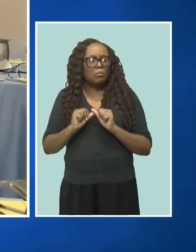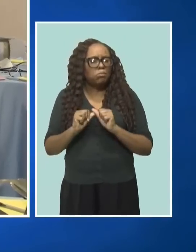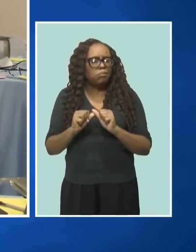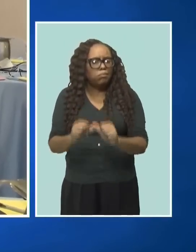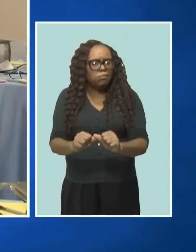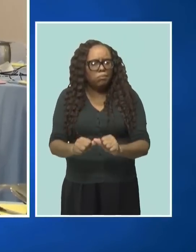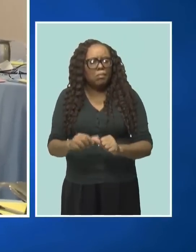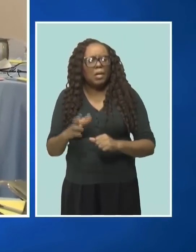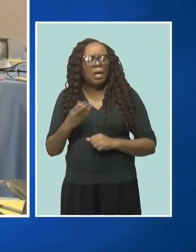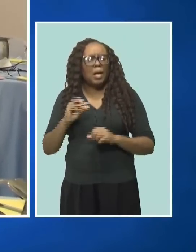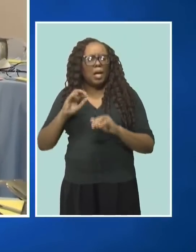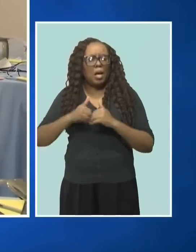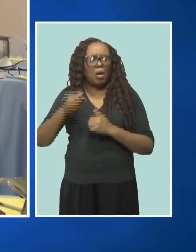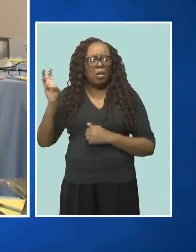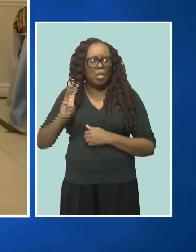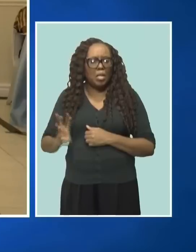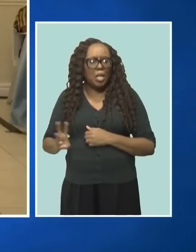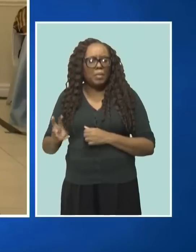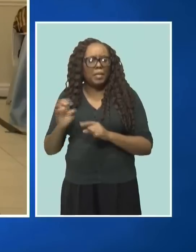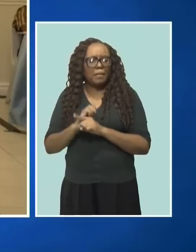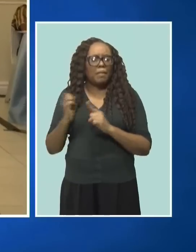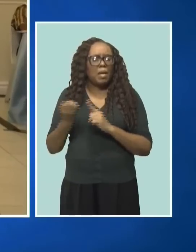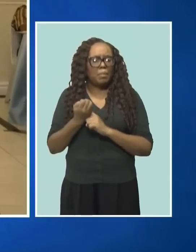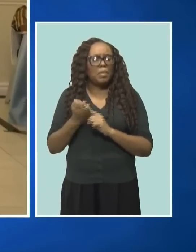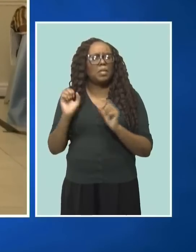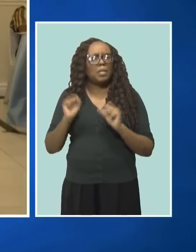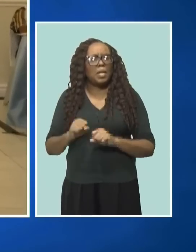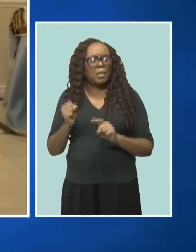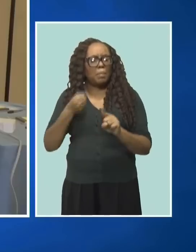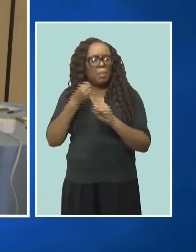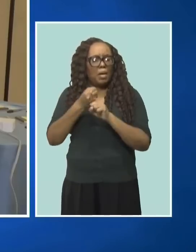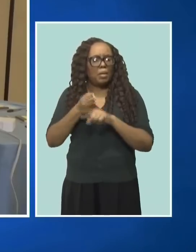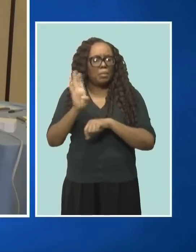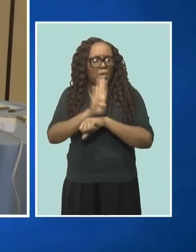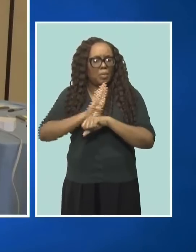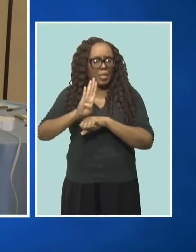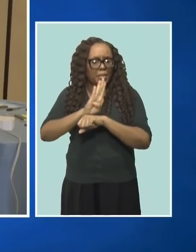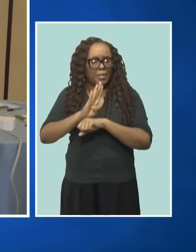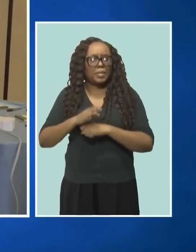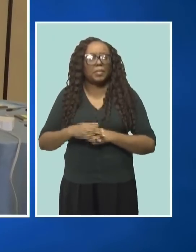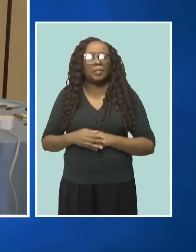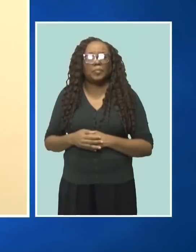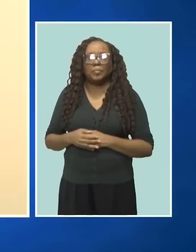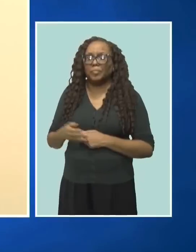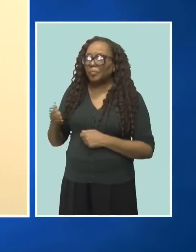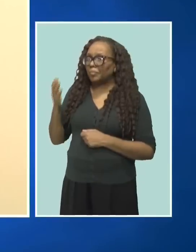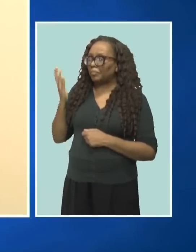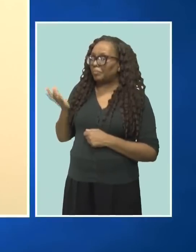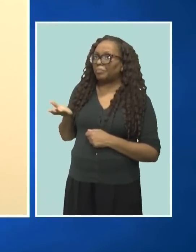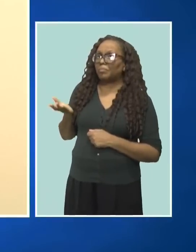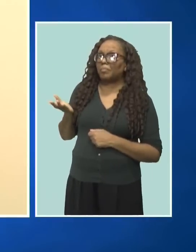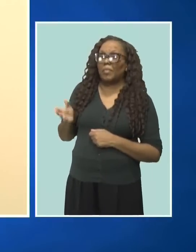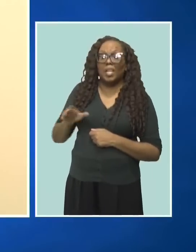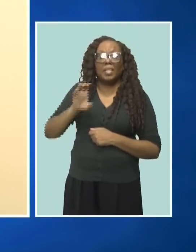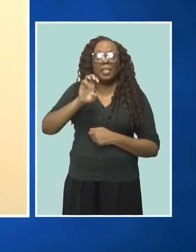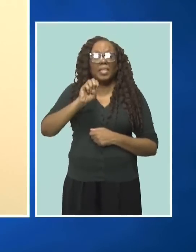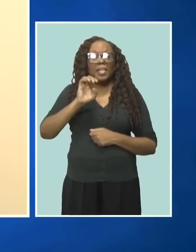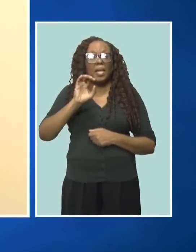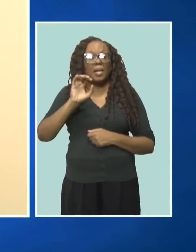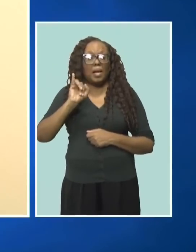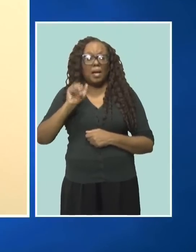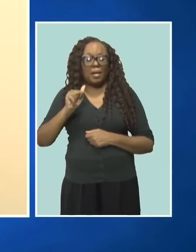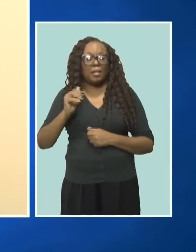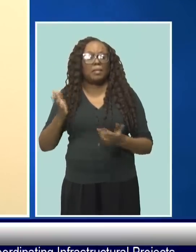impact assessment processes in Barbados. The use of the EIA presents this opportunity.